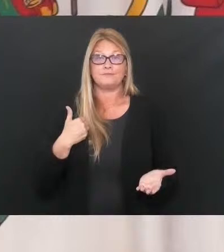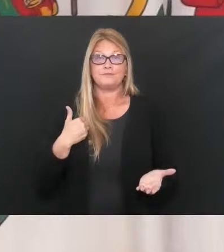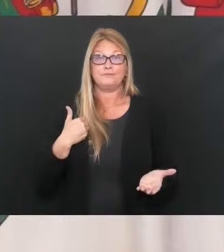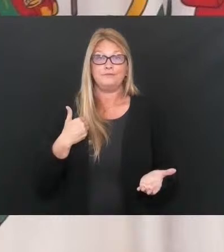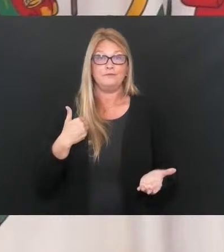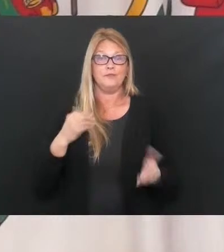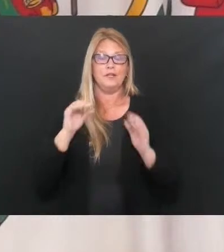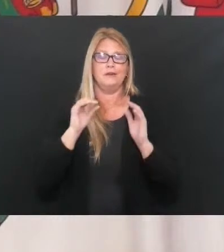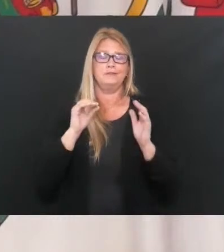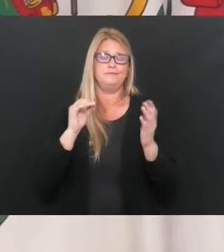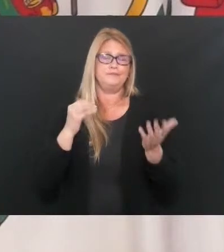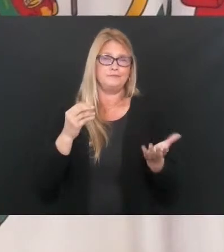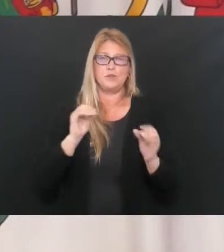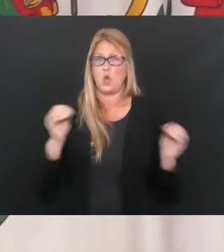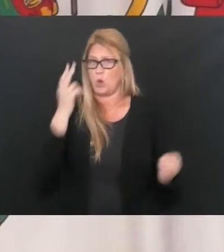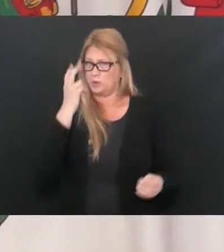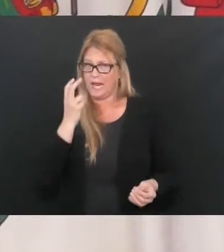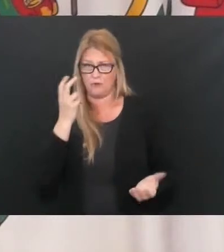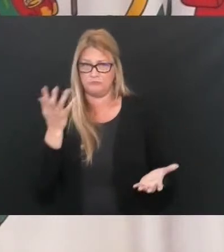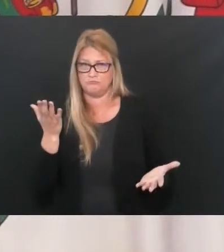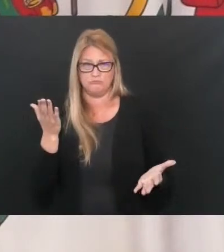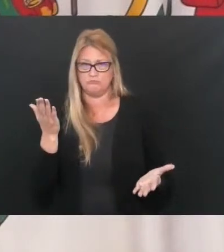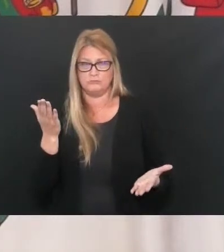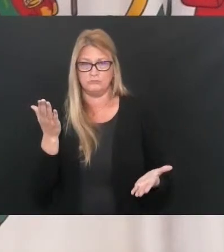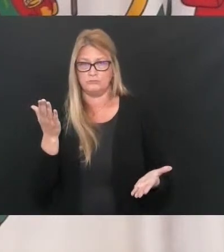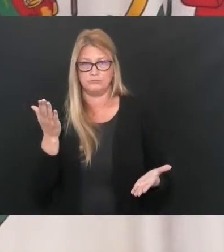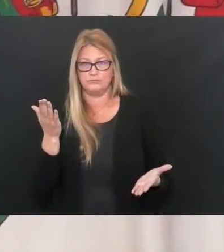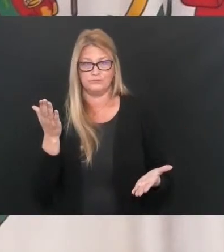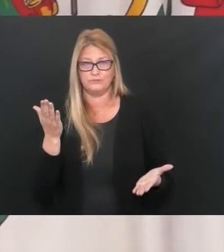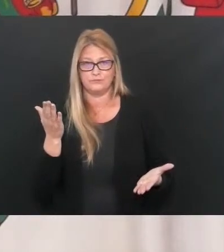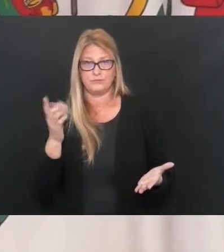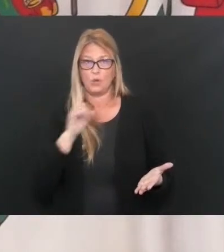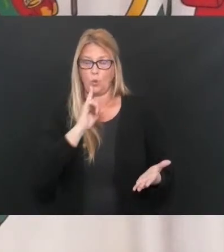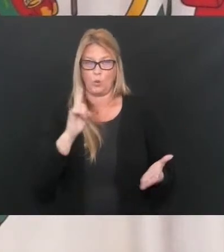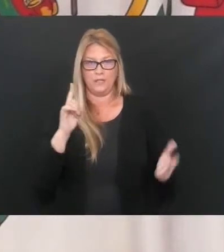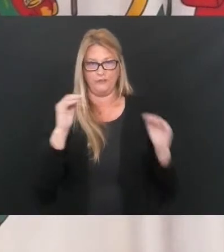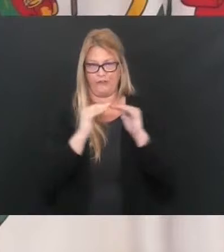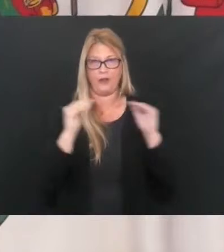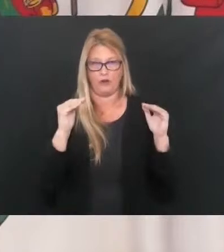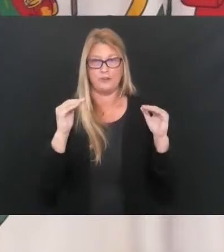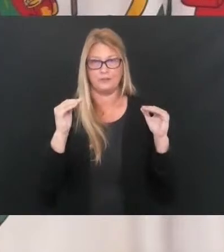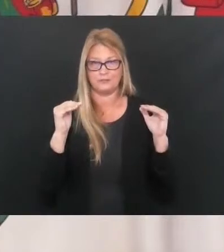no question. I mean, let's just be fair again.